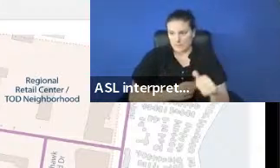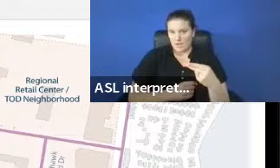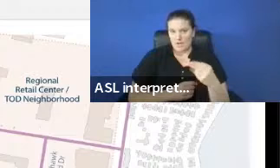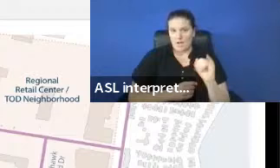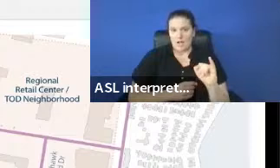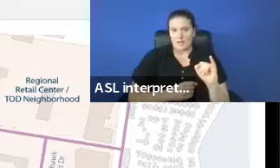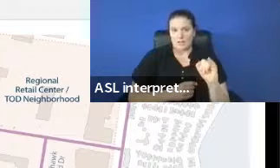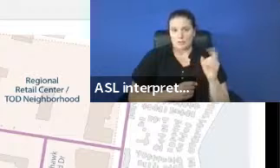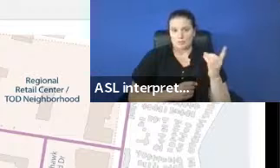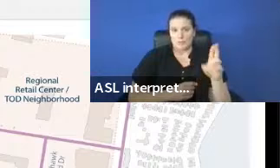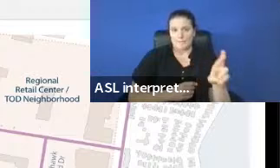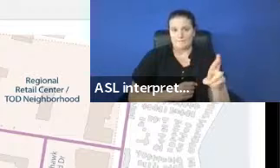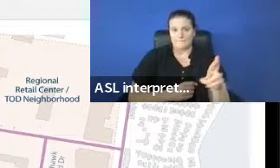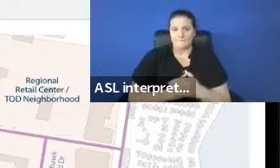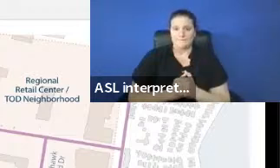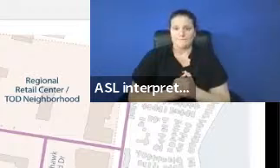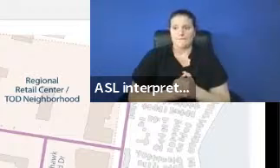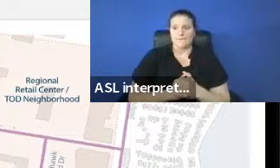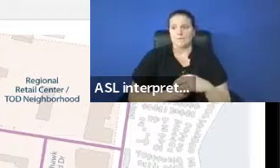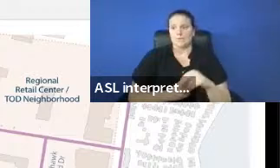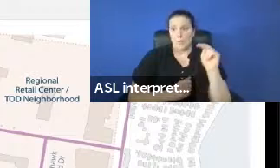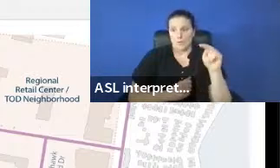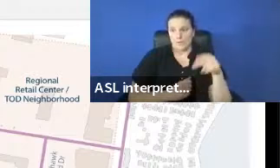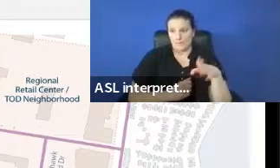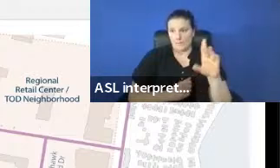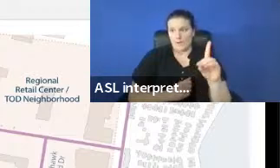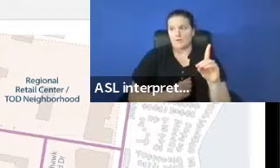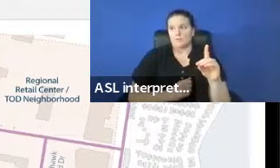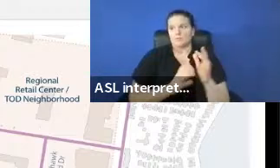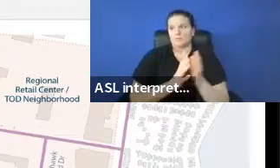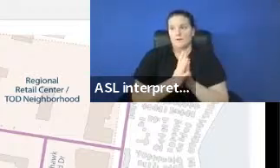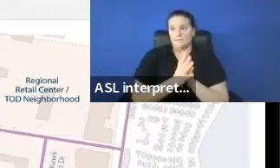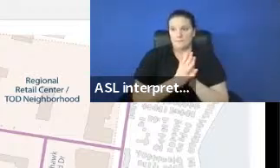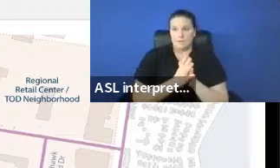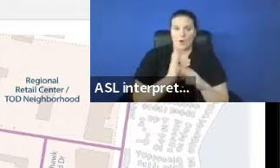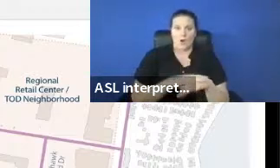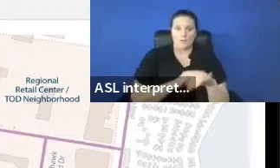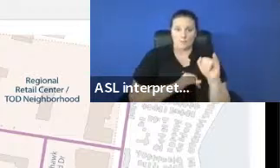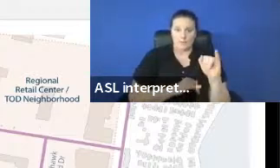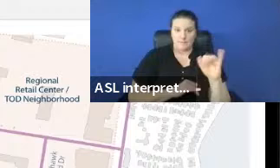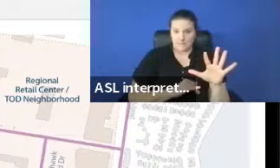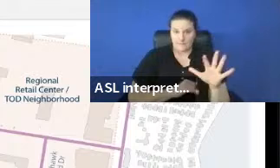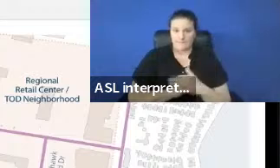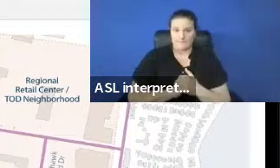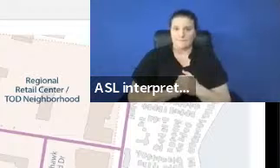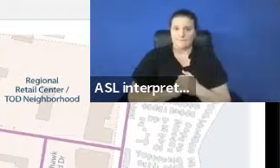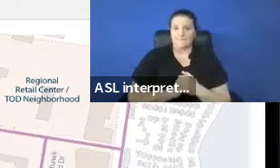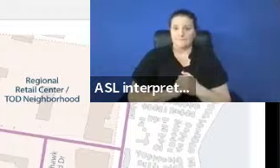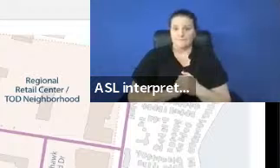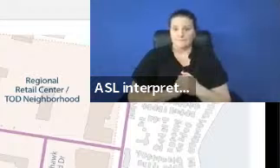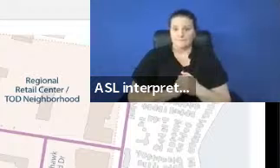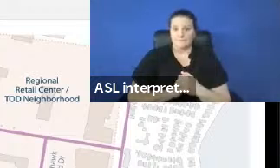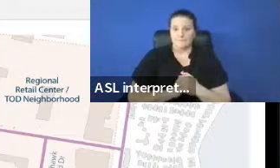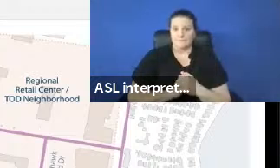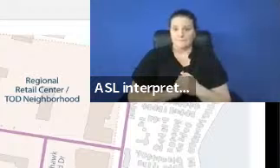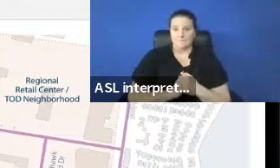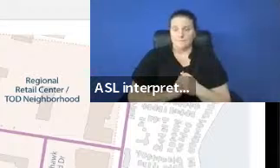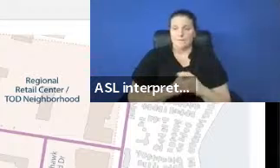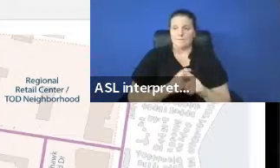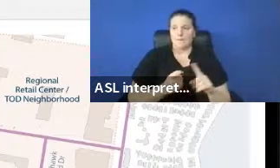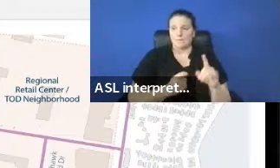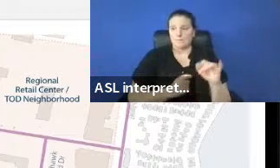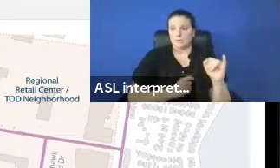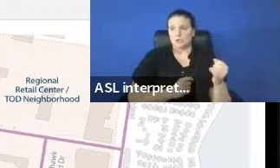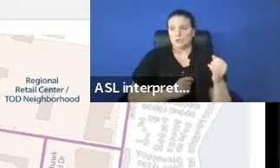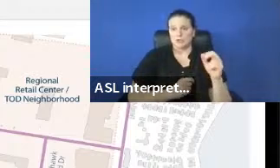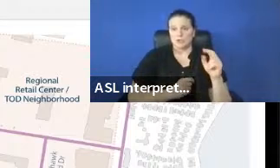Drive. Northbound traffic getting onto I-5 gets on from Jansen